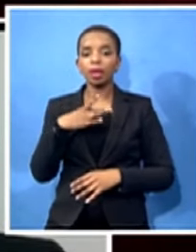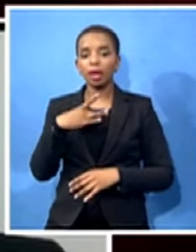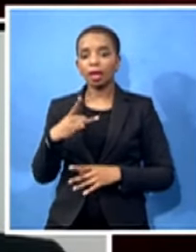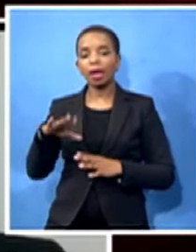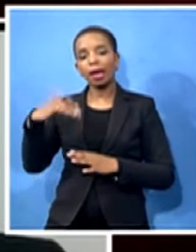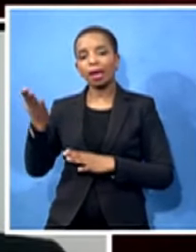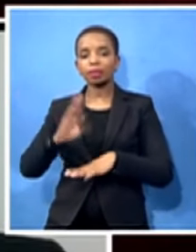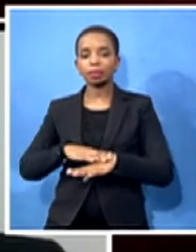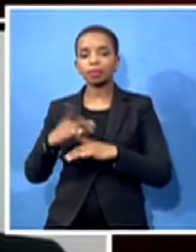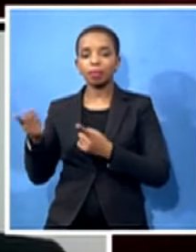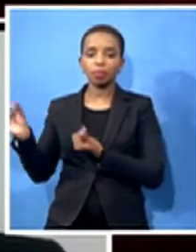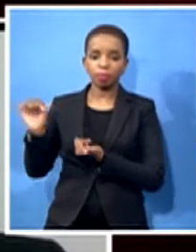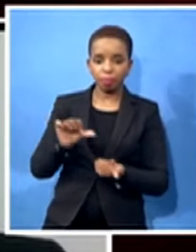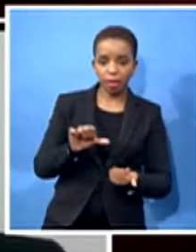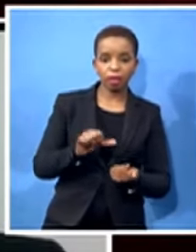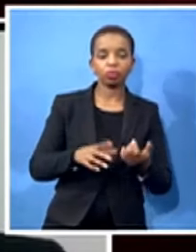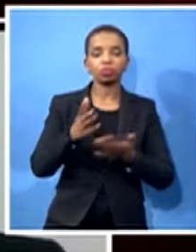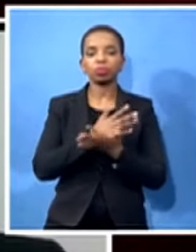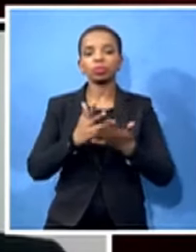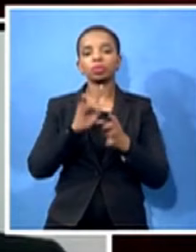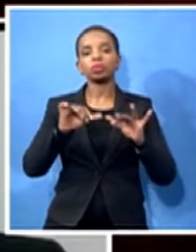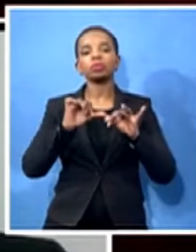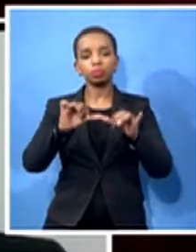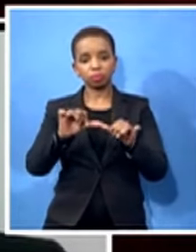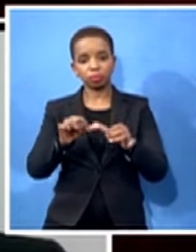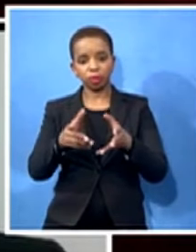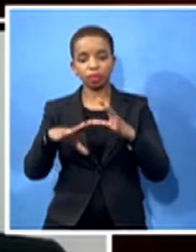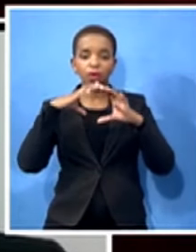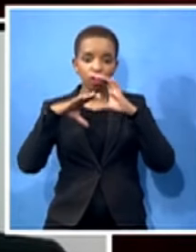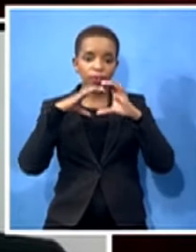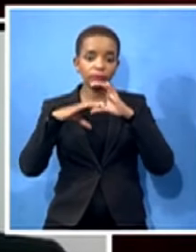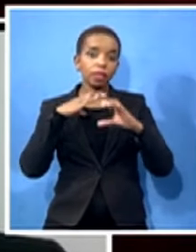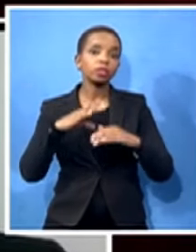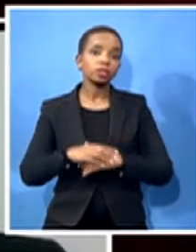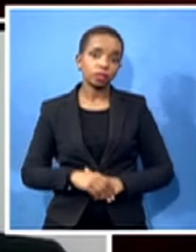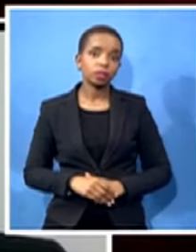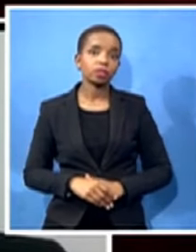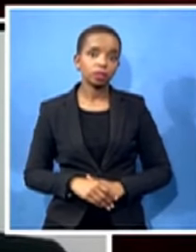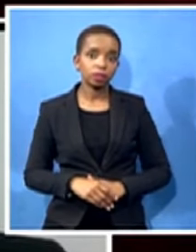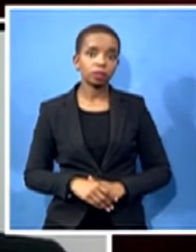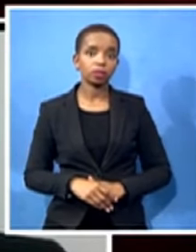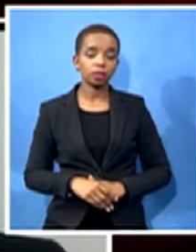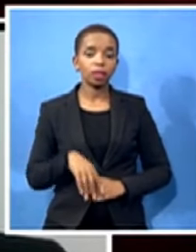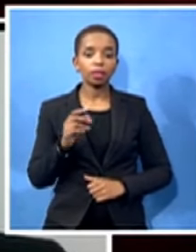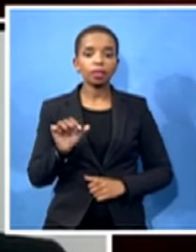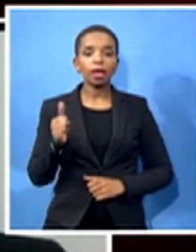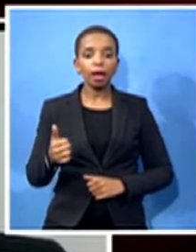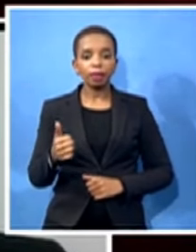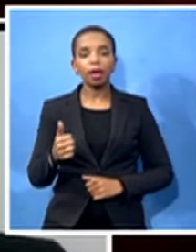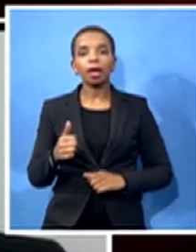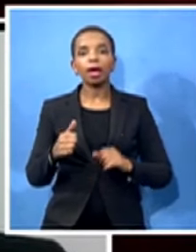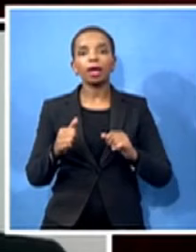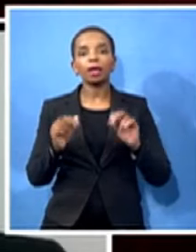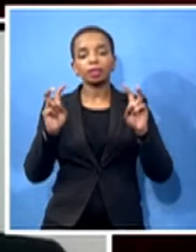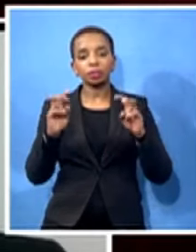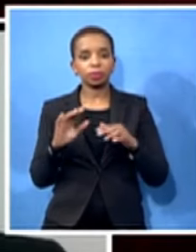this very vital conversation. Other matters, as it's a news program, are overtaking events, so we're going to